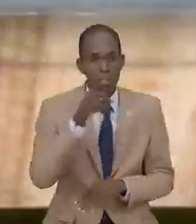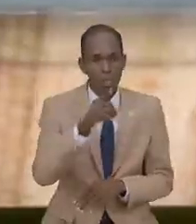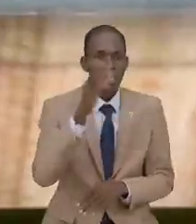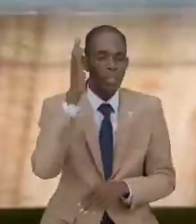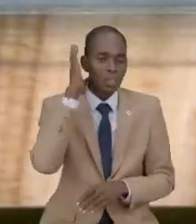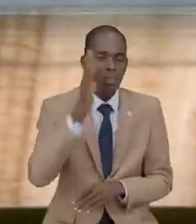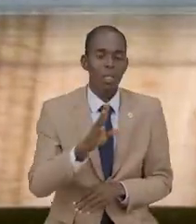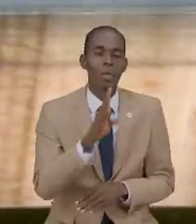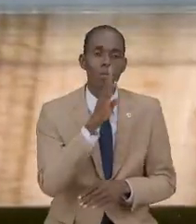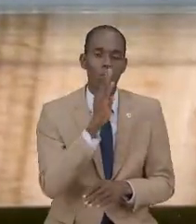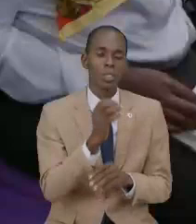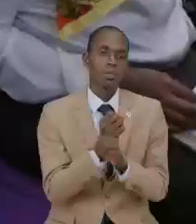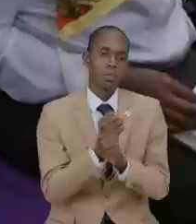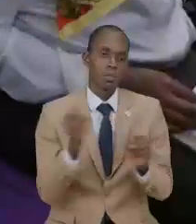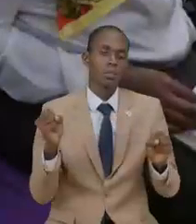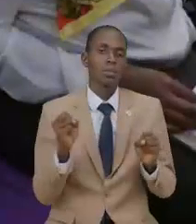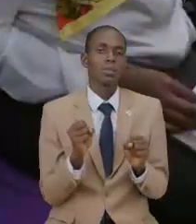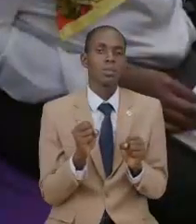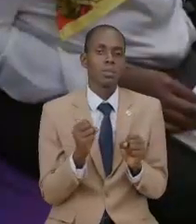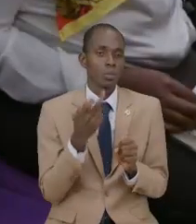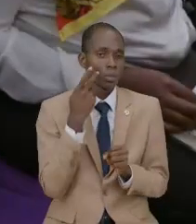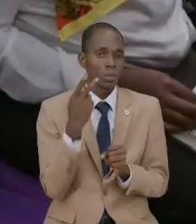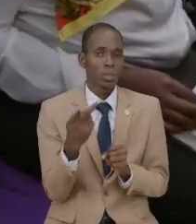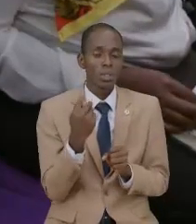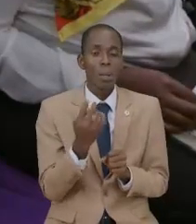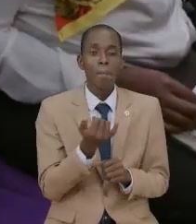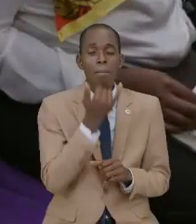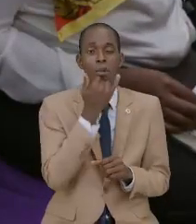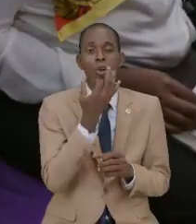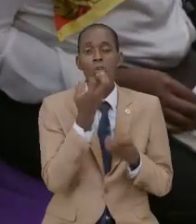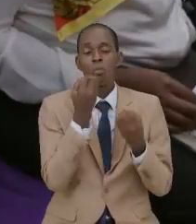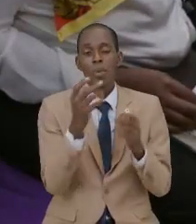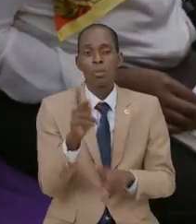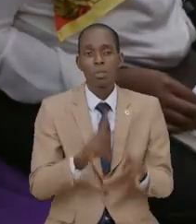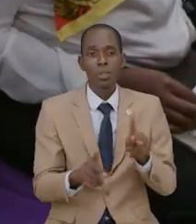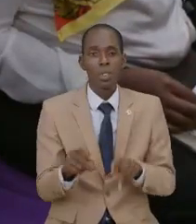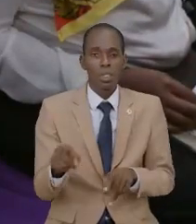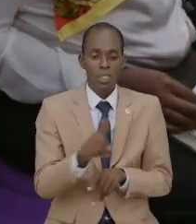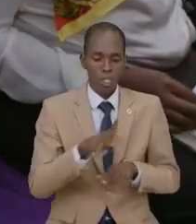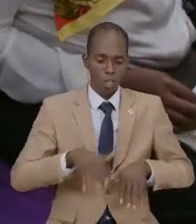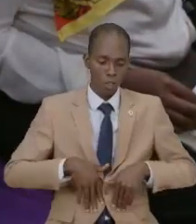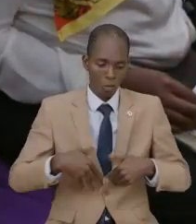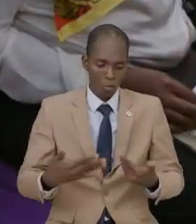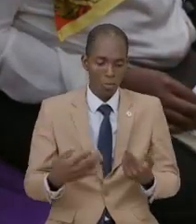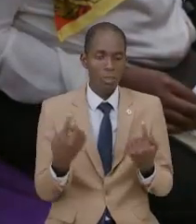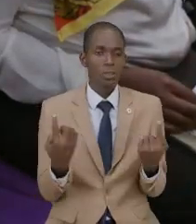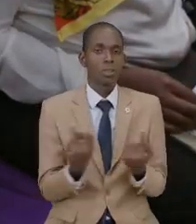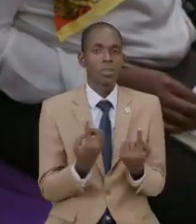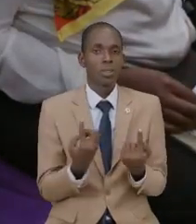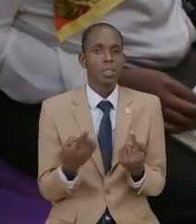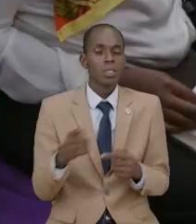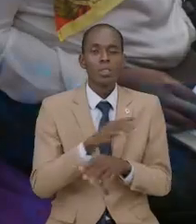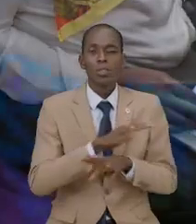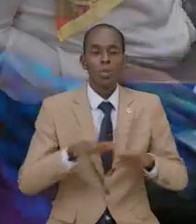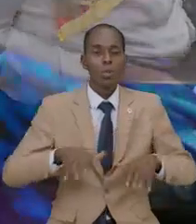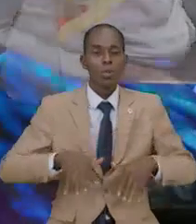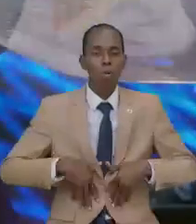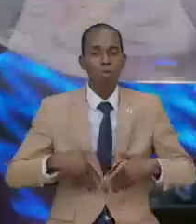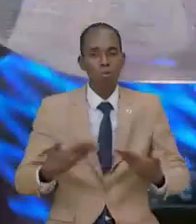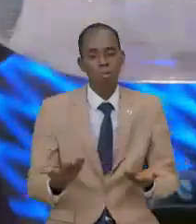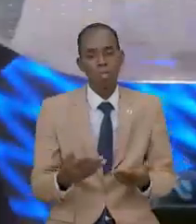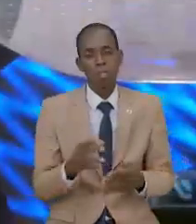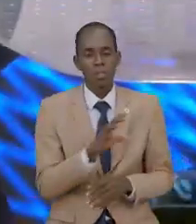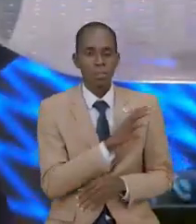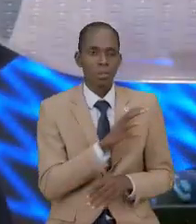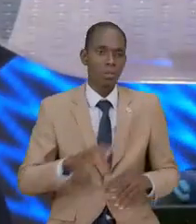shalt be saved. You see the mistakes of many. They confess sin. They don't confess Christ,